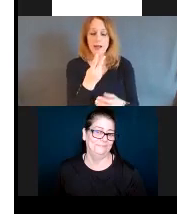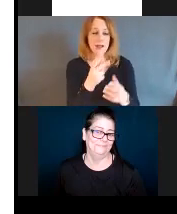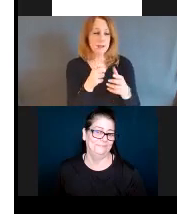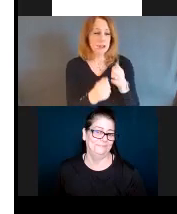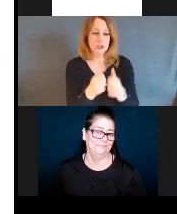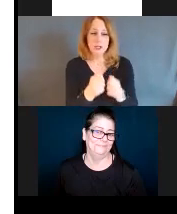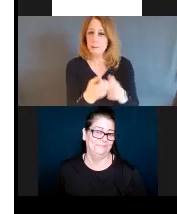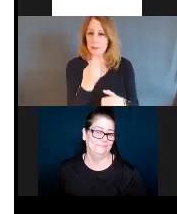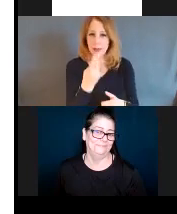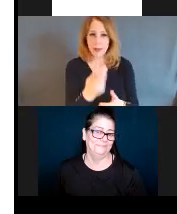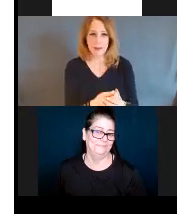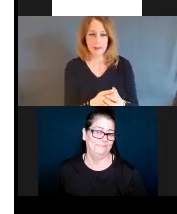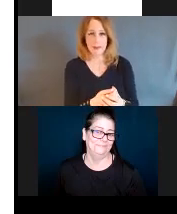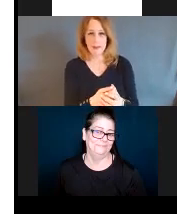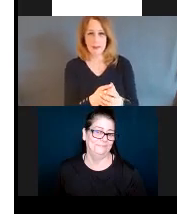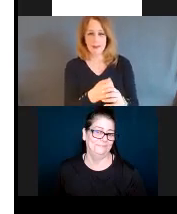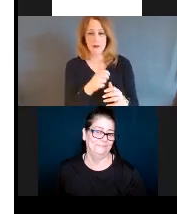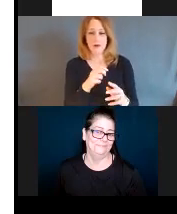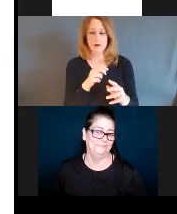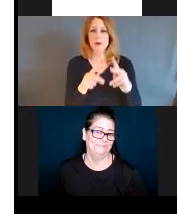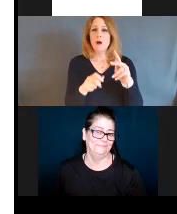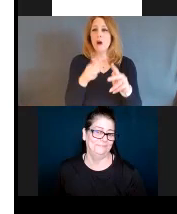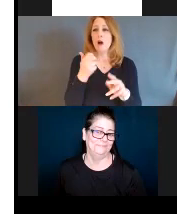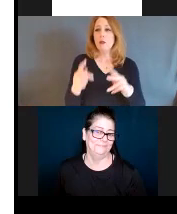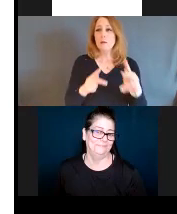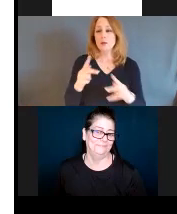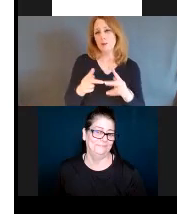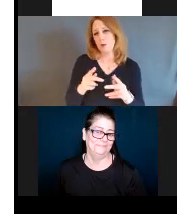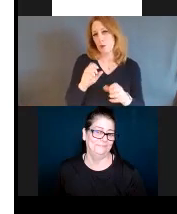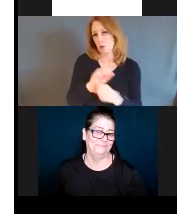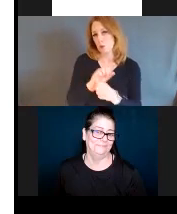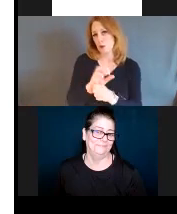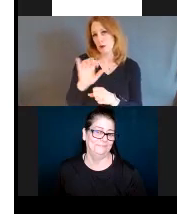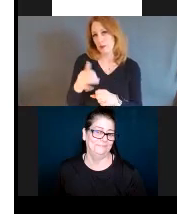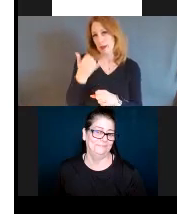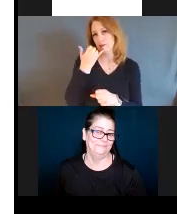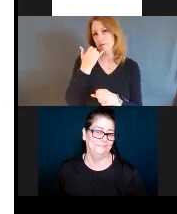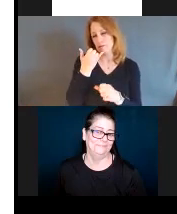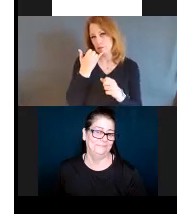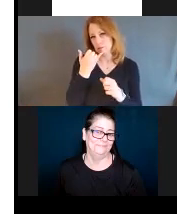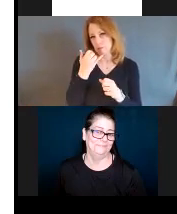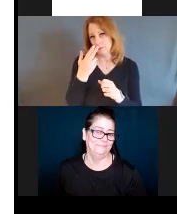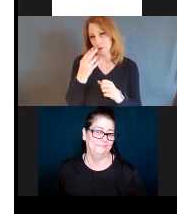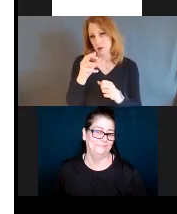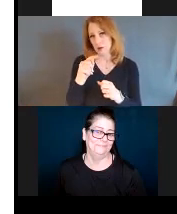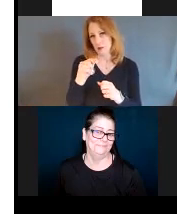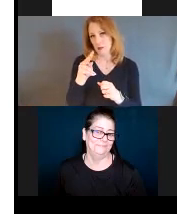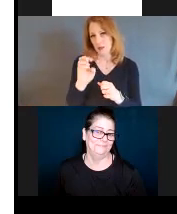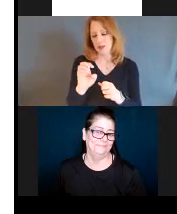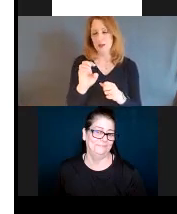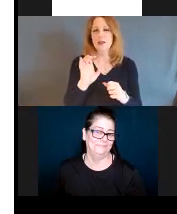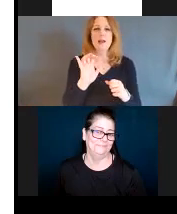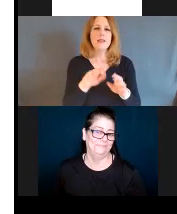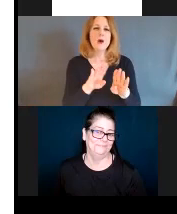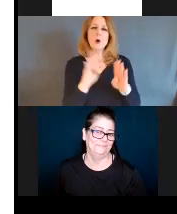you, or the other people that work on that helpline. I think that really opens up the continued